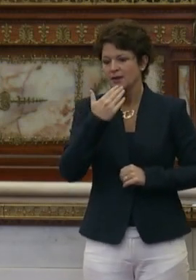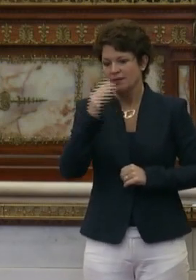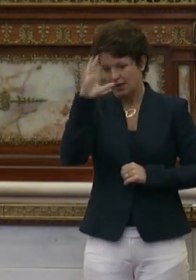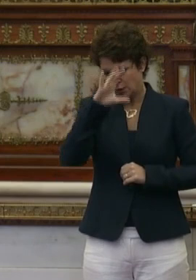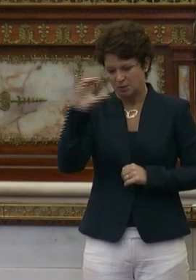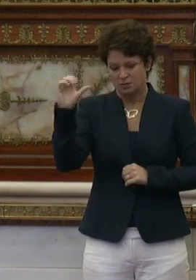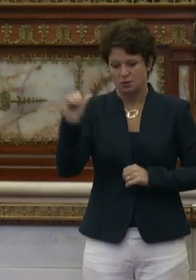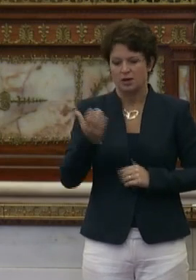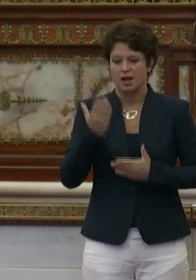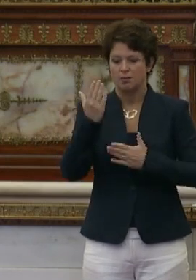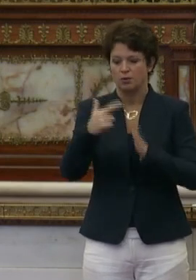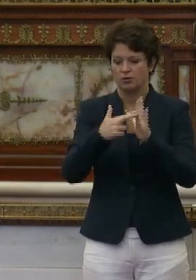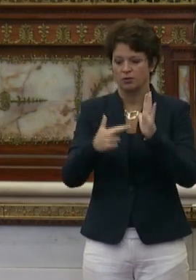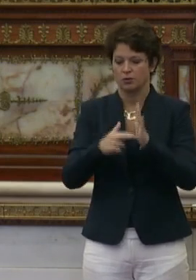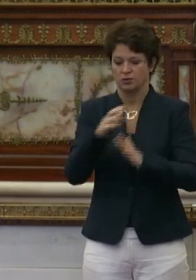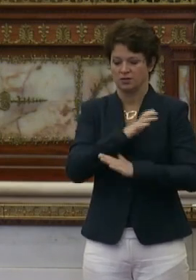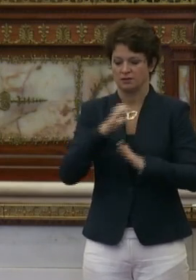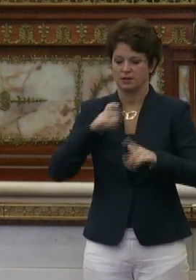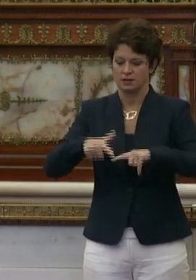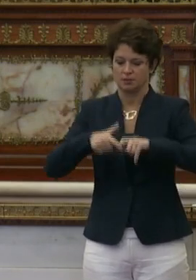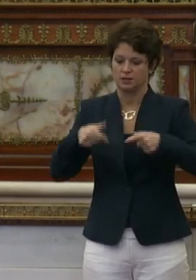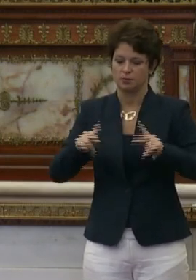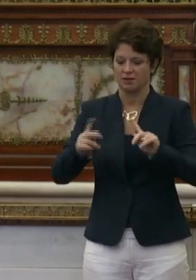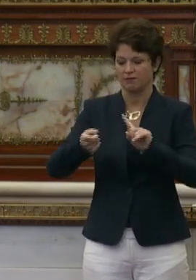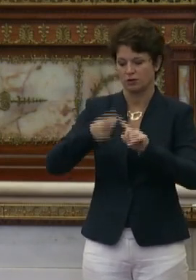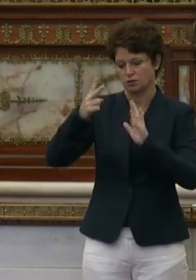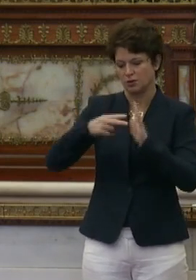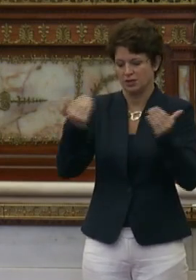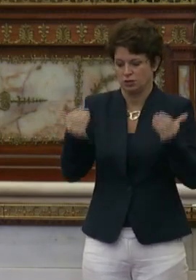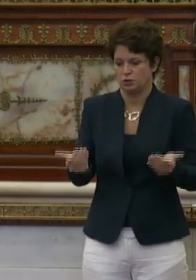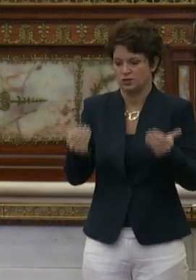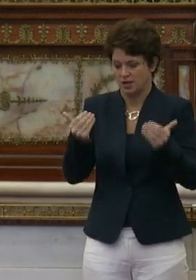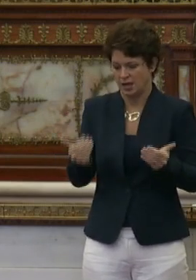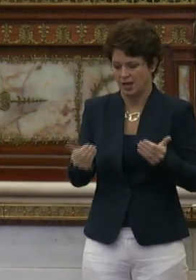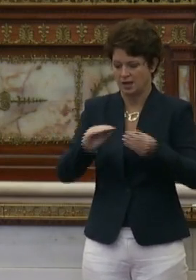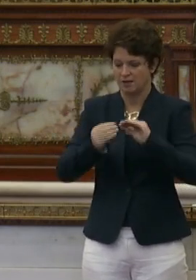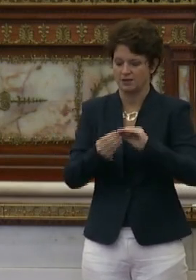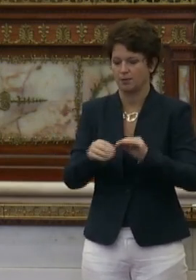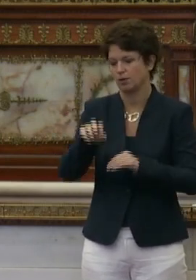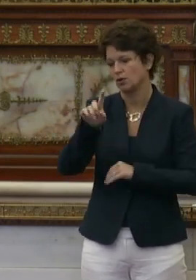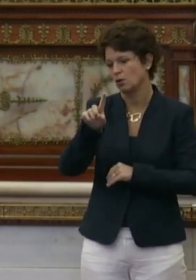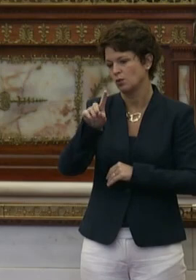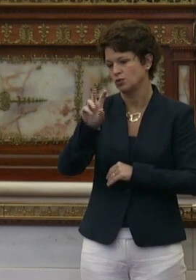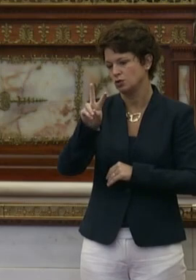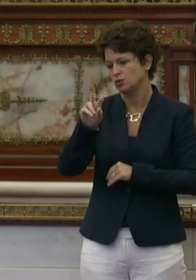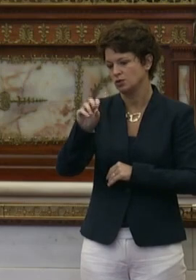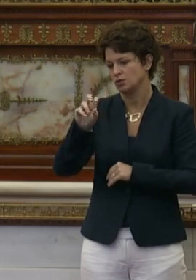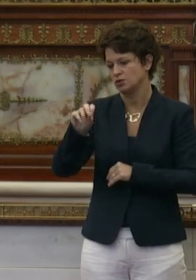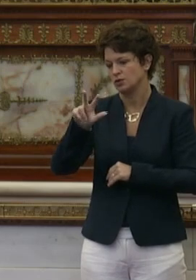Thank you, Mr. President. I move that the rules of council be suspended to permit first reading of Bill Number